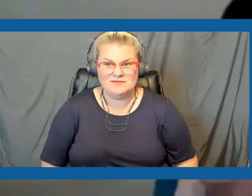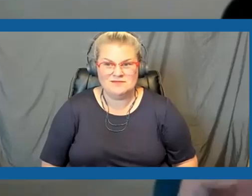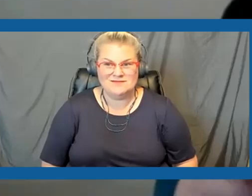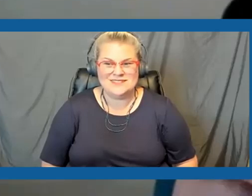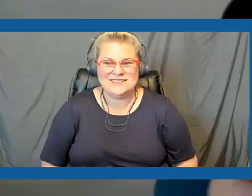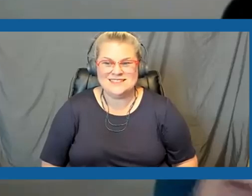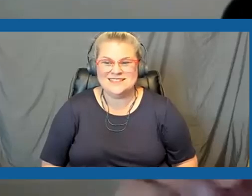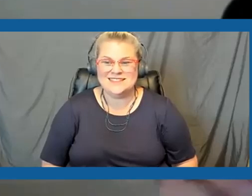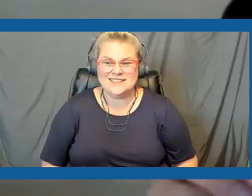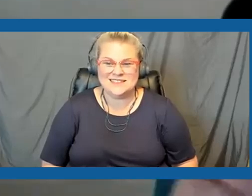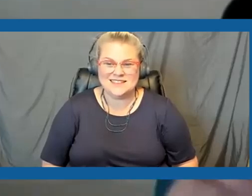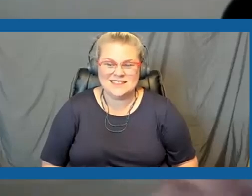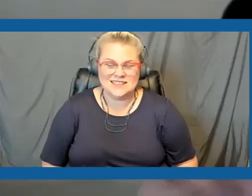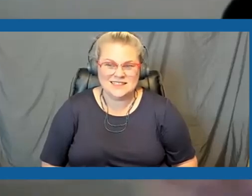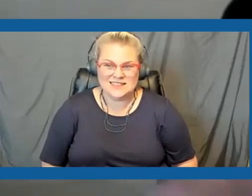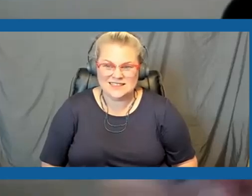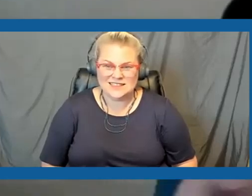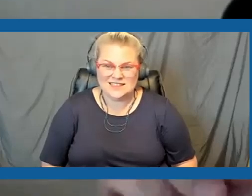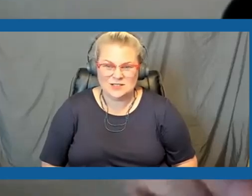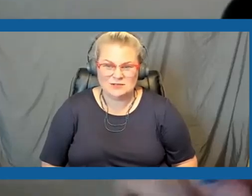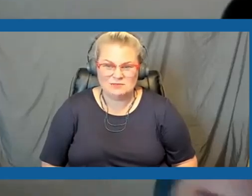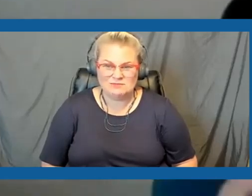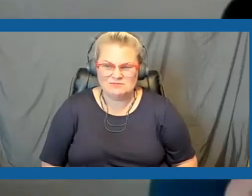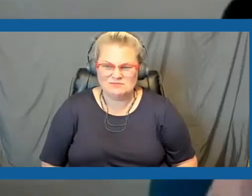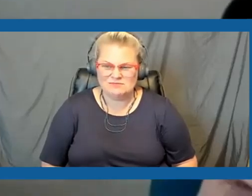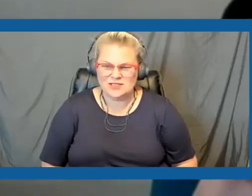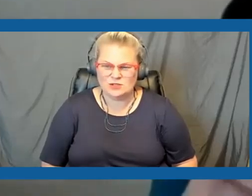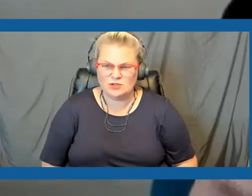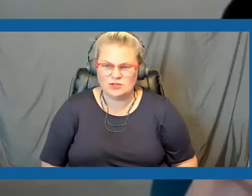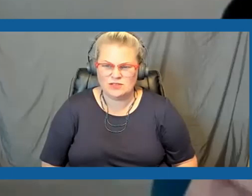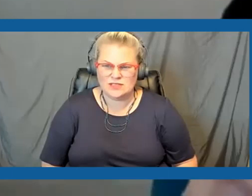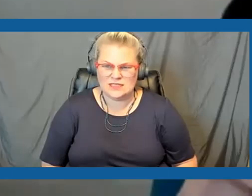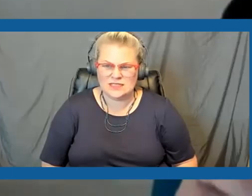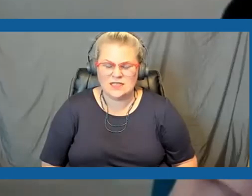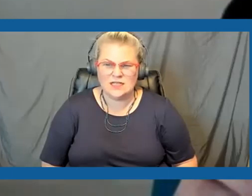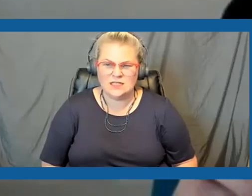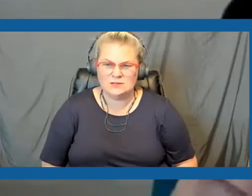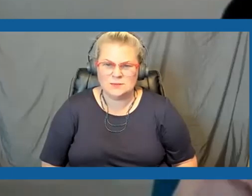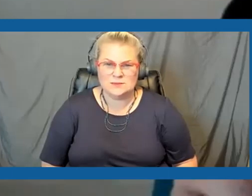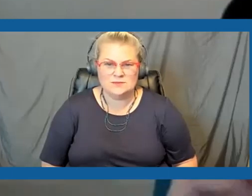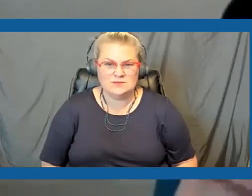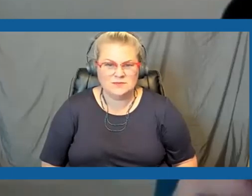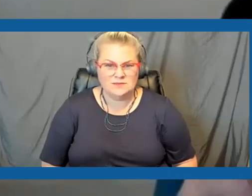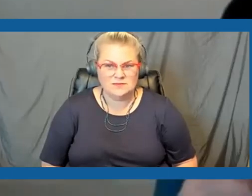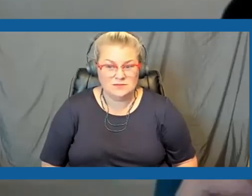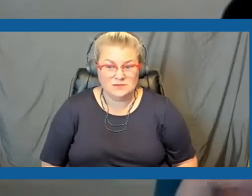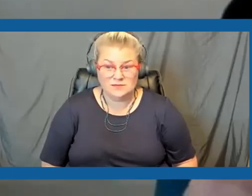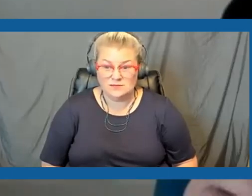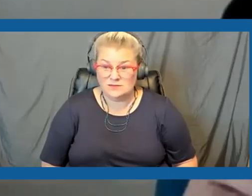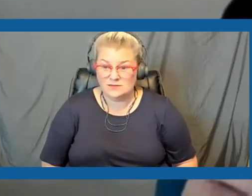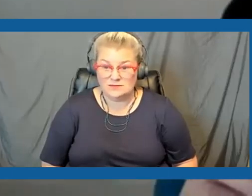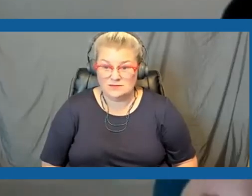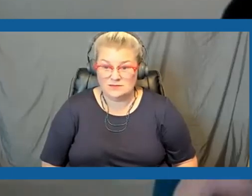and this woman was talking about running, and she said, one thing I know is that if you don't have a seat at